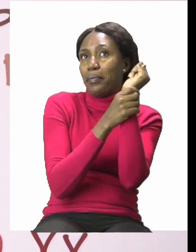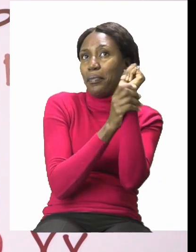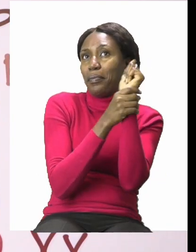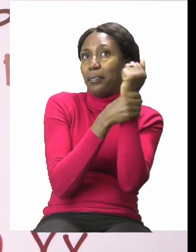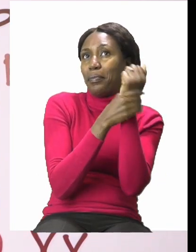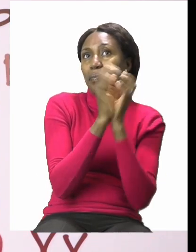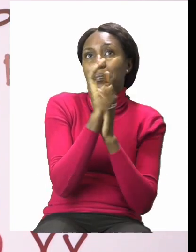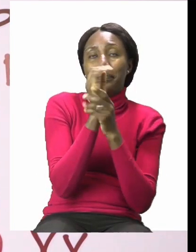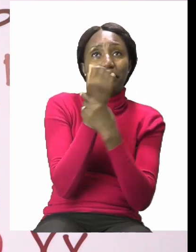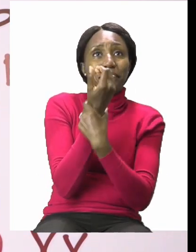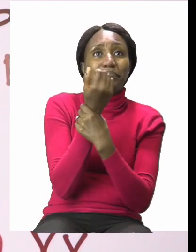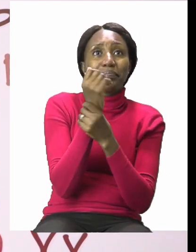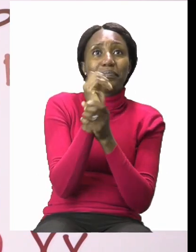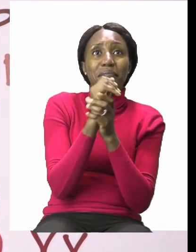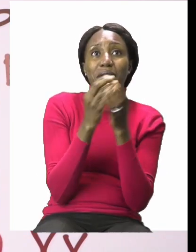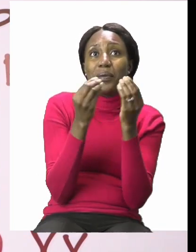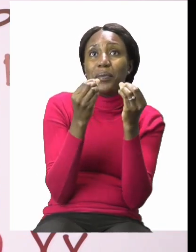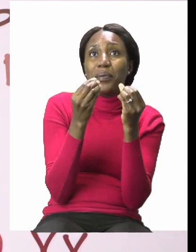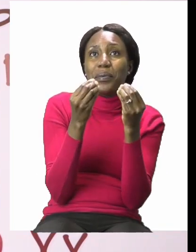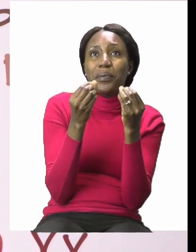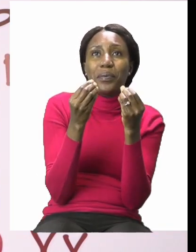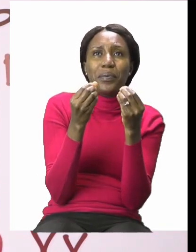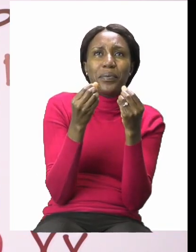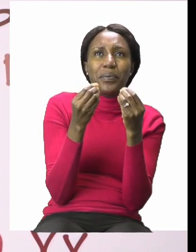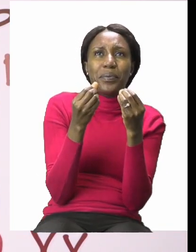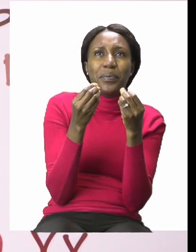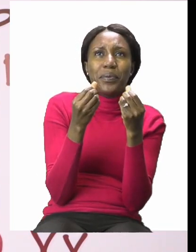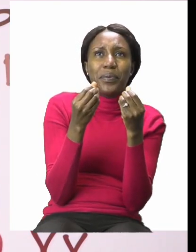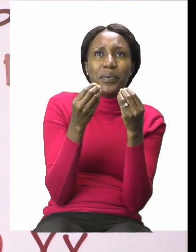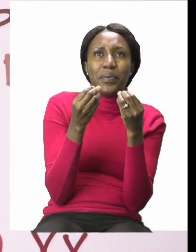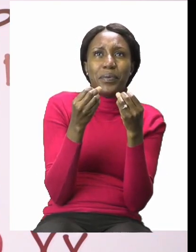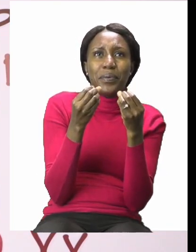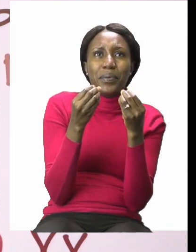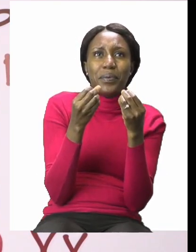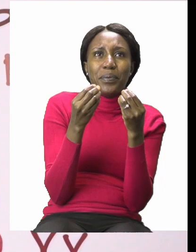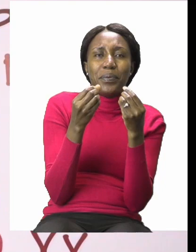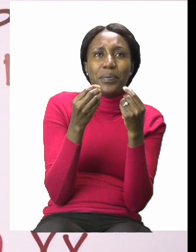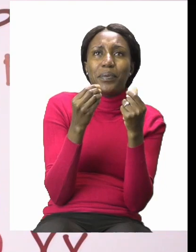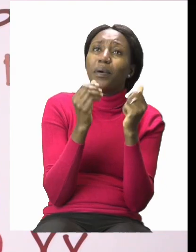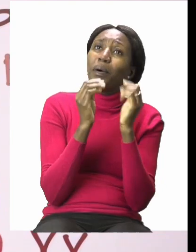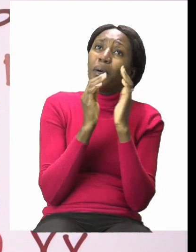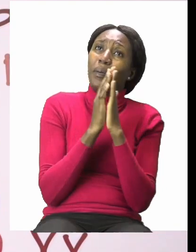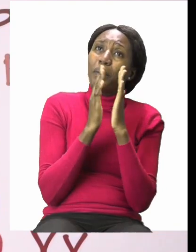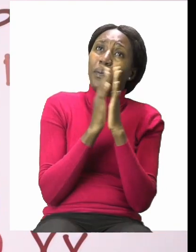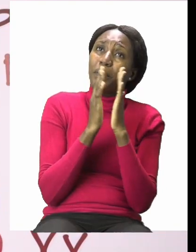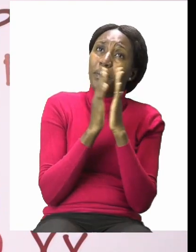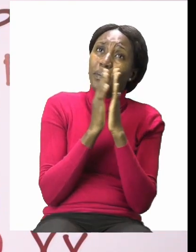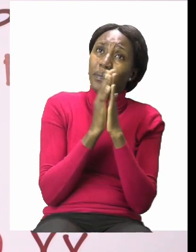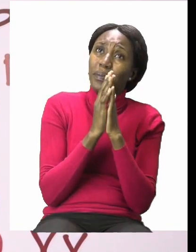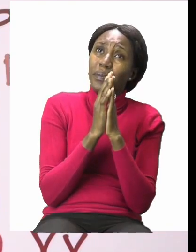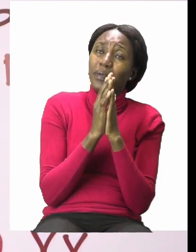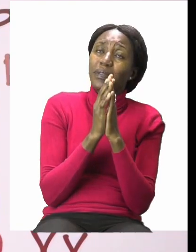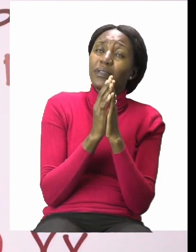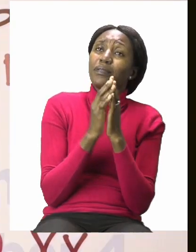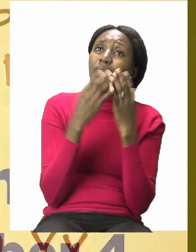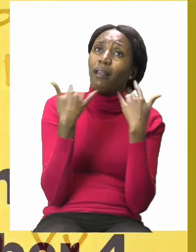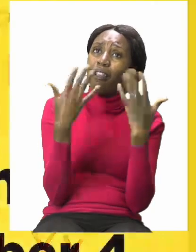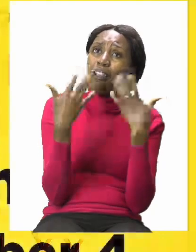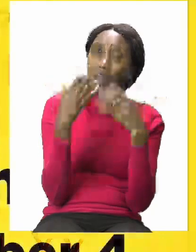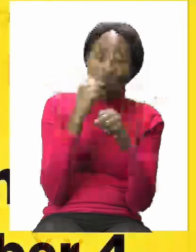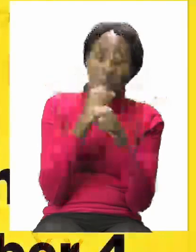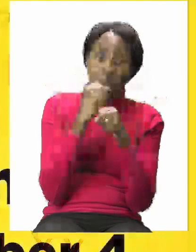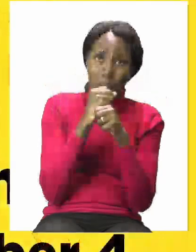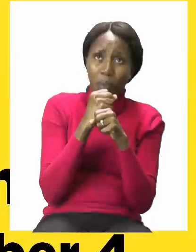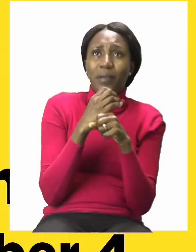wrists, and our fingertips too. Make sure your hands are dry before you touch anything